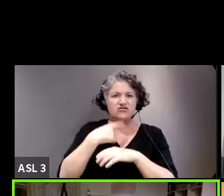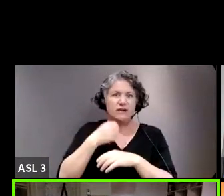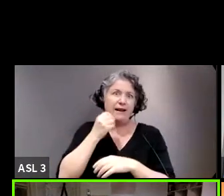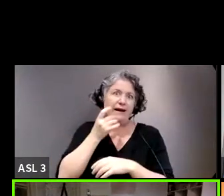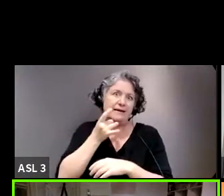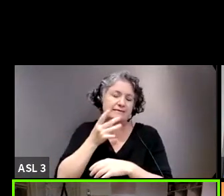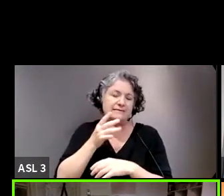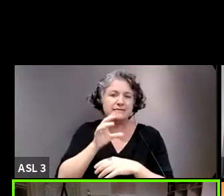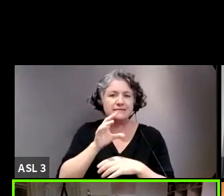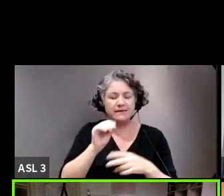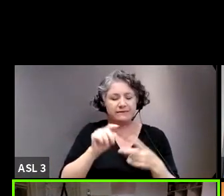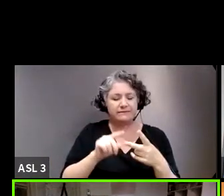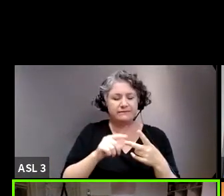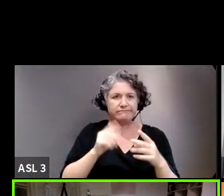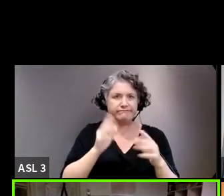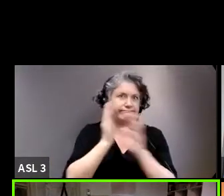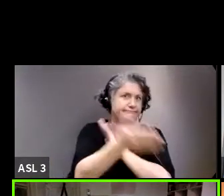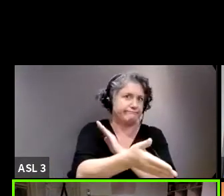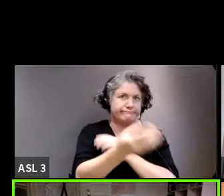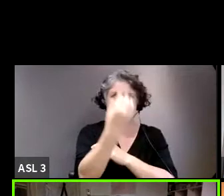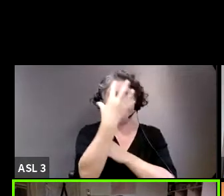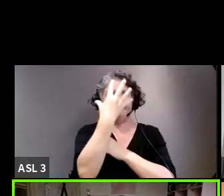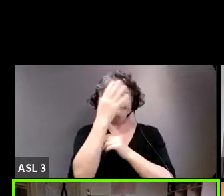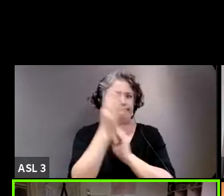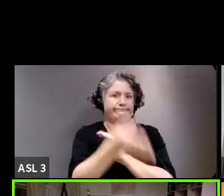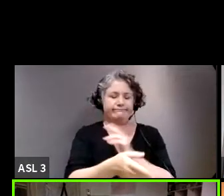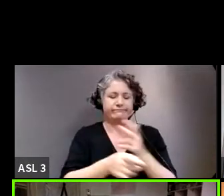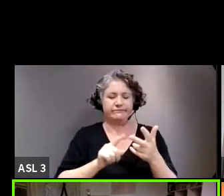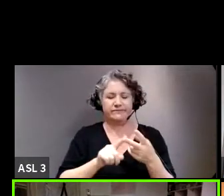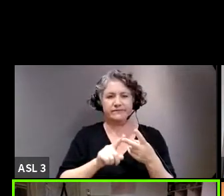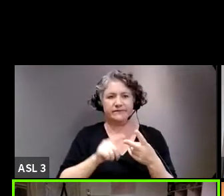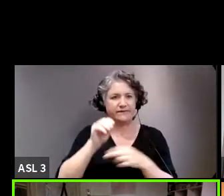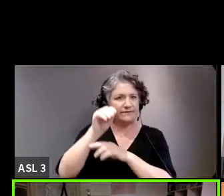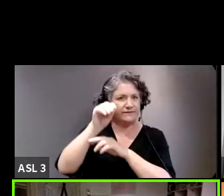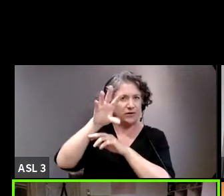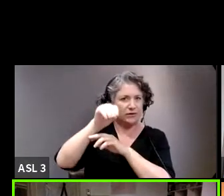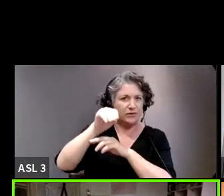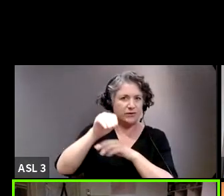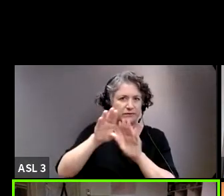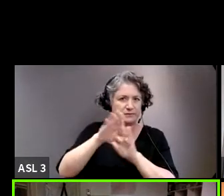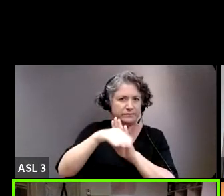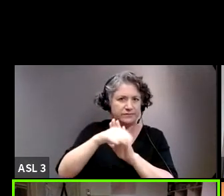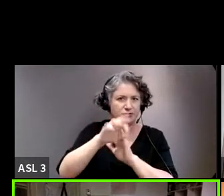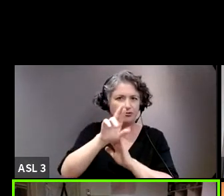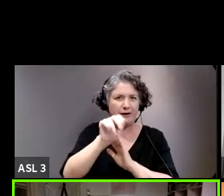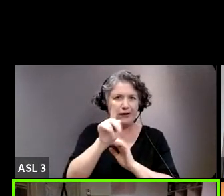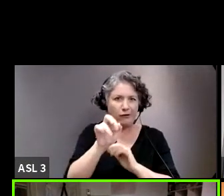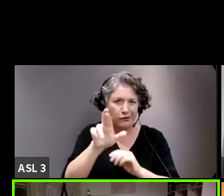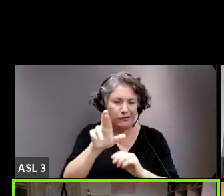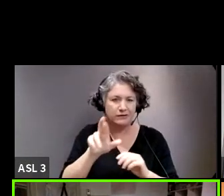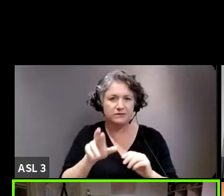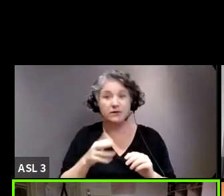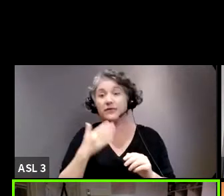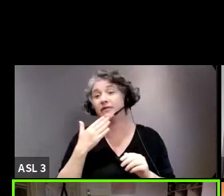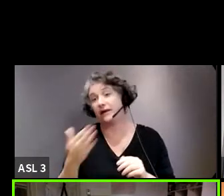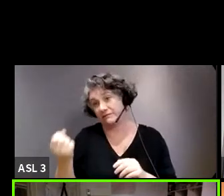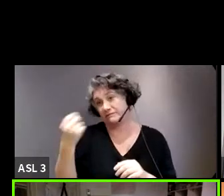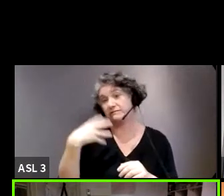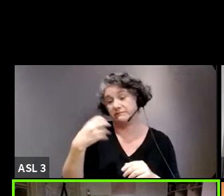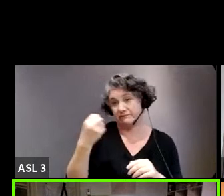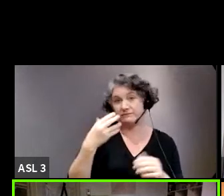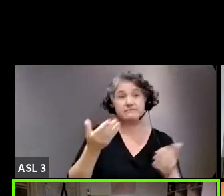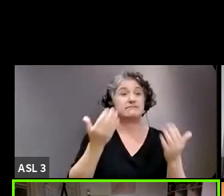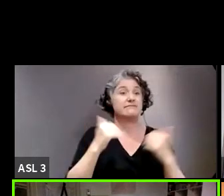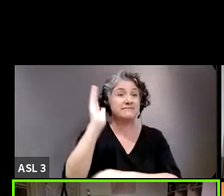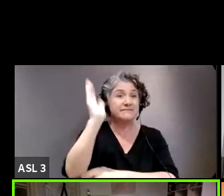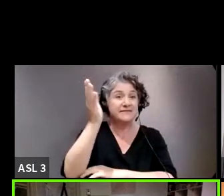because it is such a big issue so thank you very much thank you for attending counselor and uh i'll move on to the next delegation now which